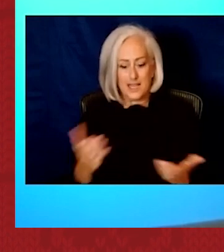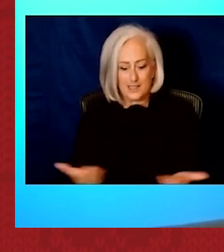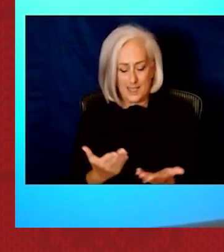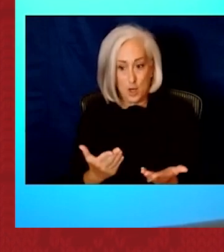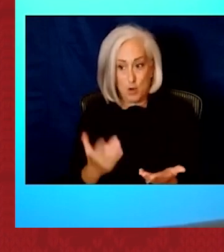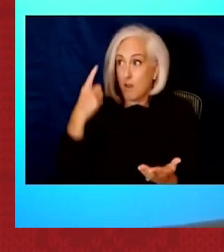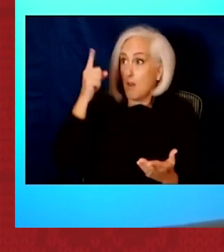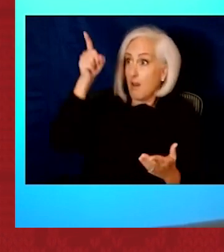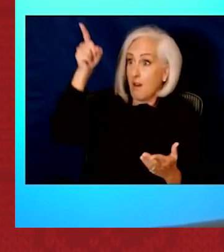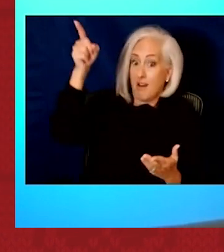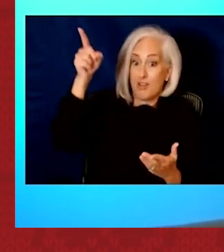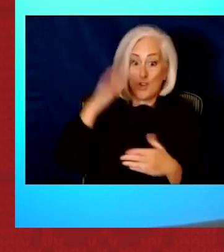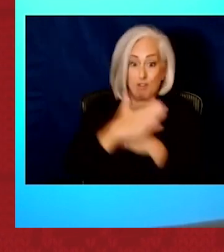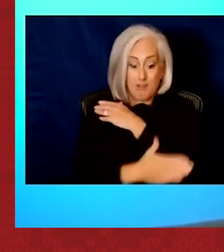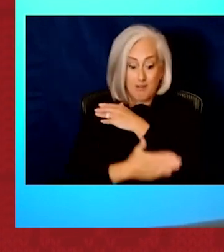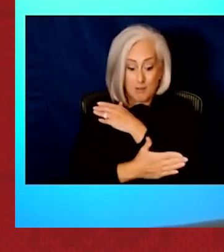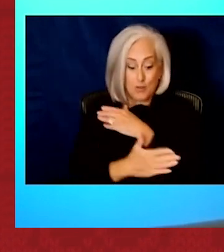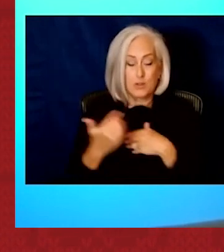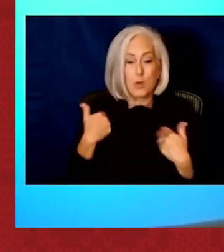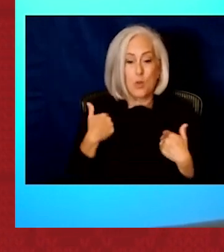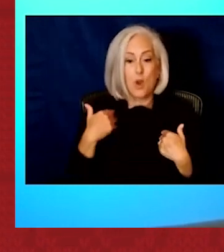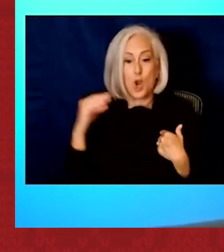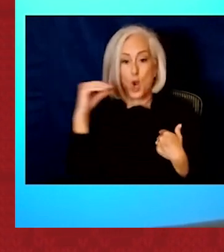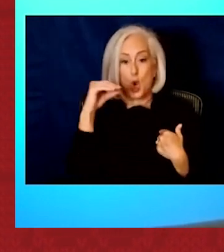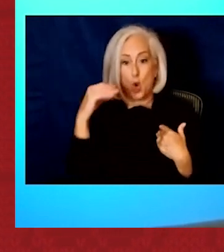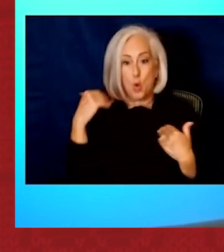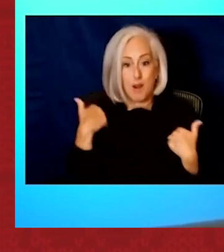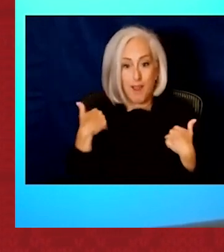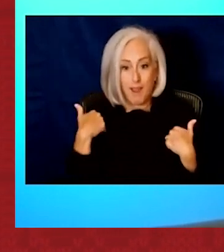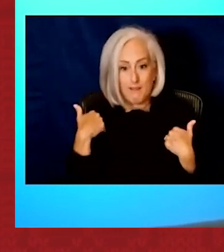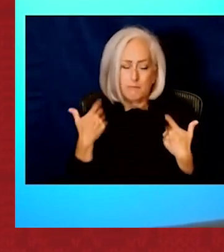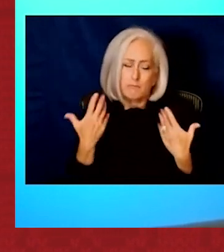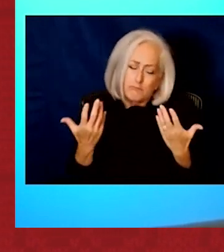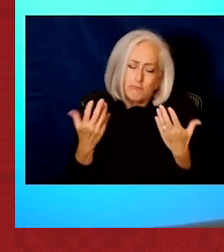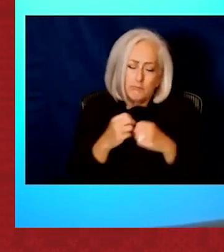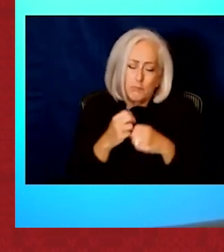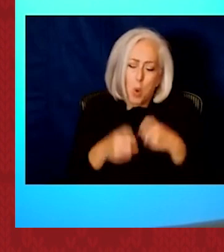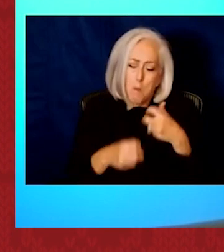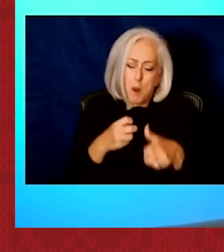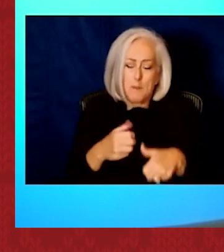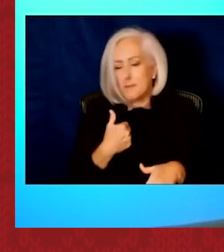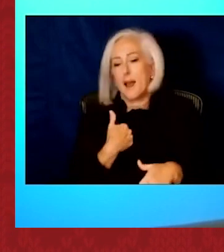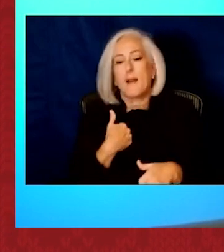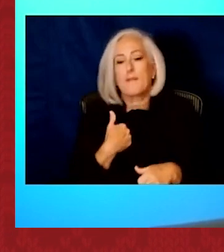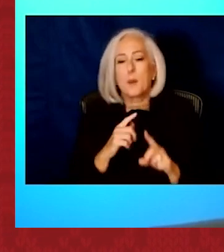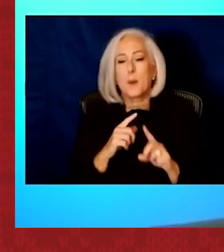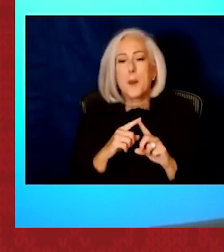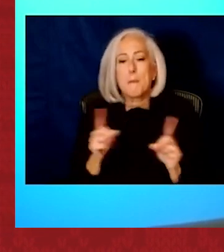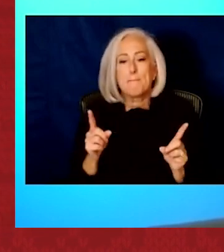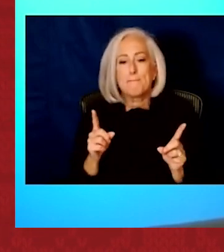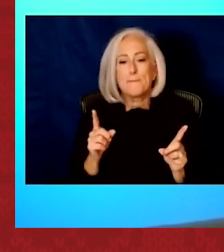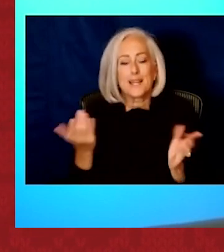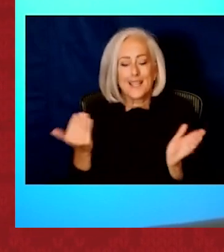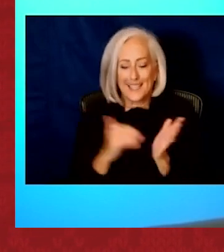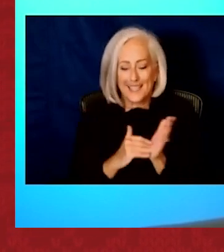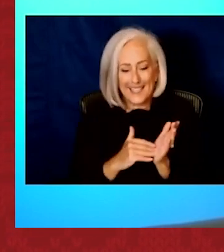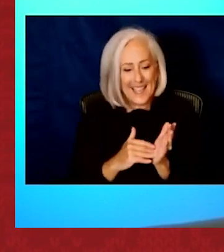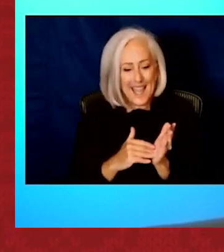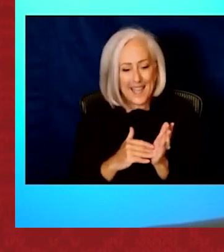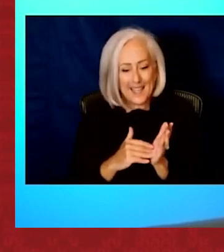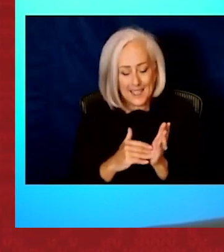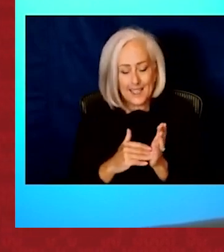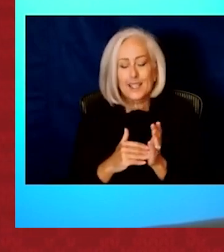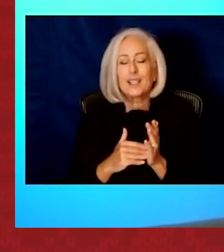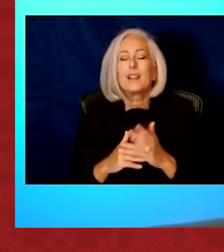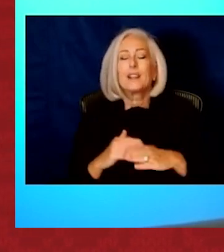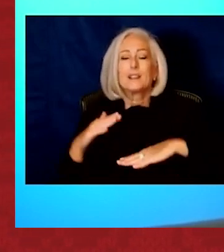and whatnot are around, that could be a little bit more problematic. But again, it kind of comes back to where I said, just sling it, elevate it, splint